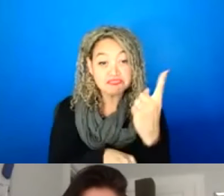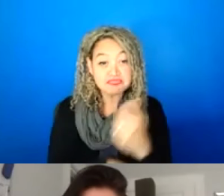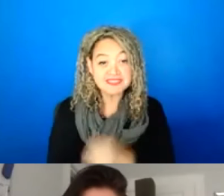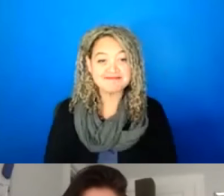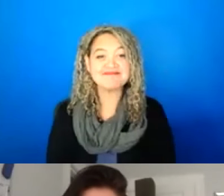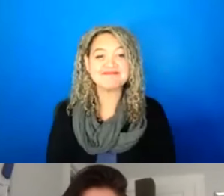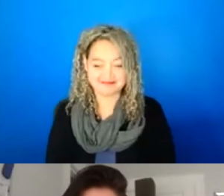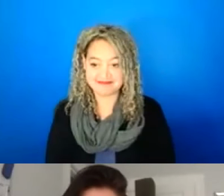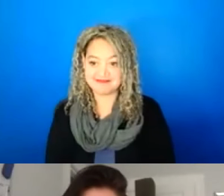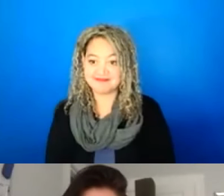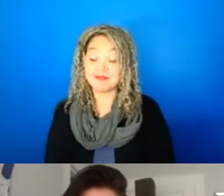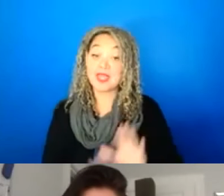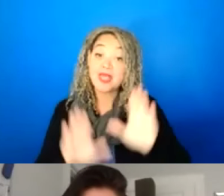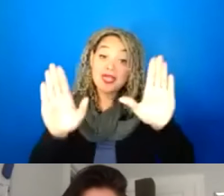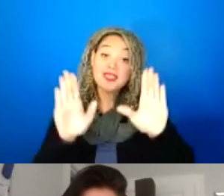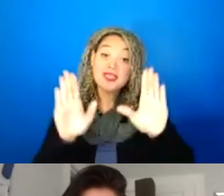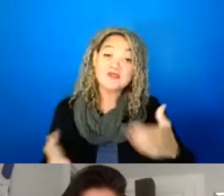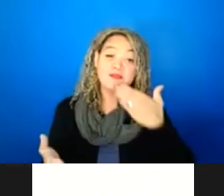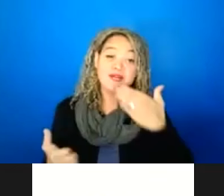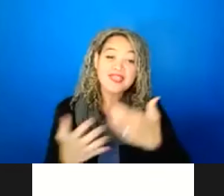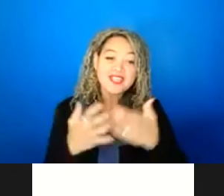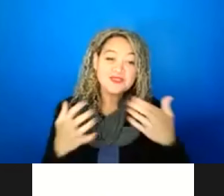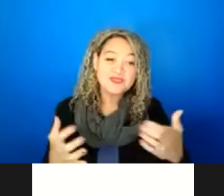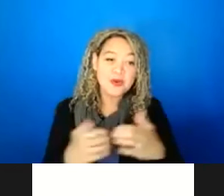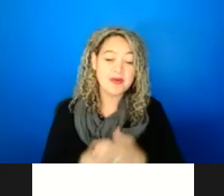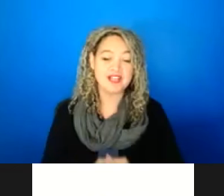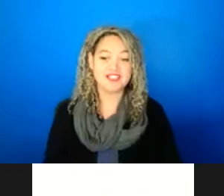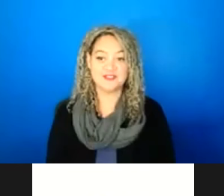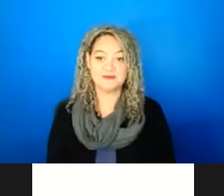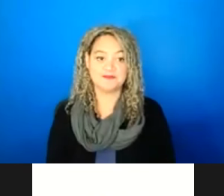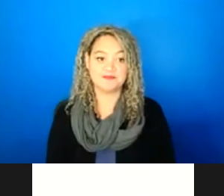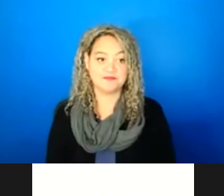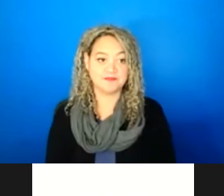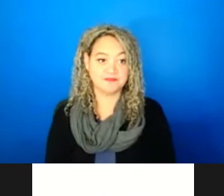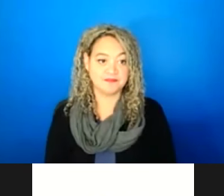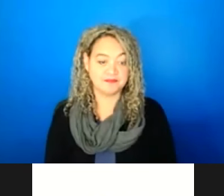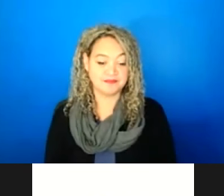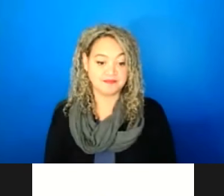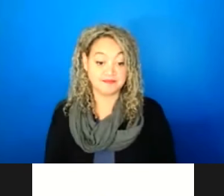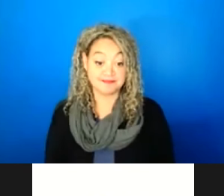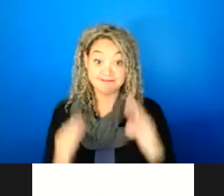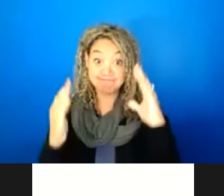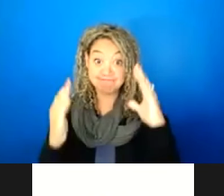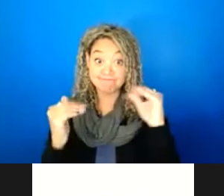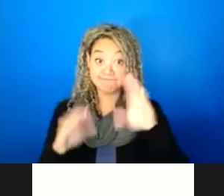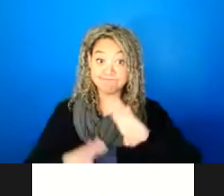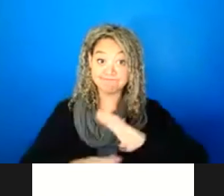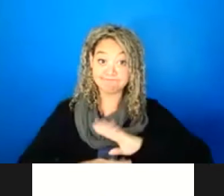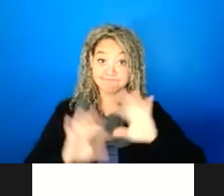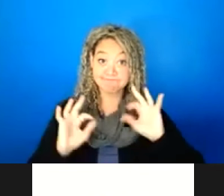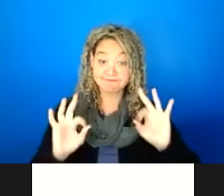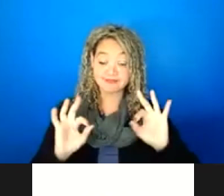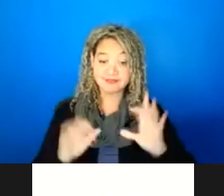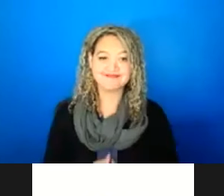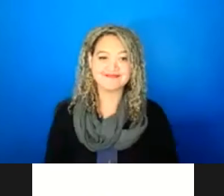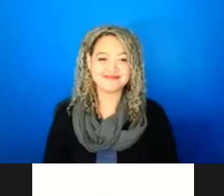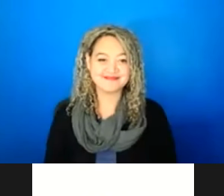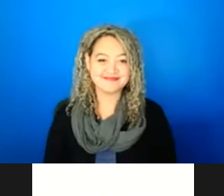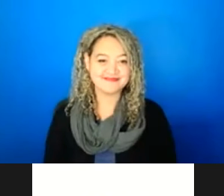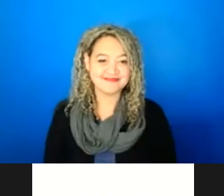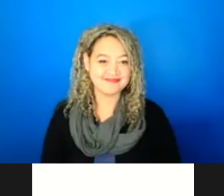Great, that's great. Thank you very much. Tor, I hope that was a good, sufficient answer